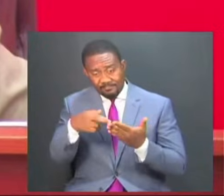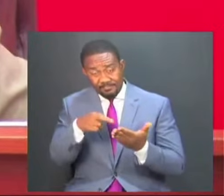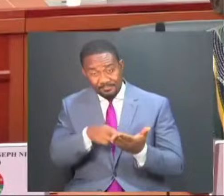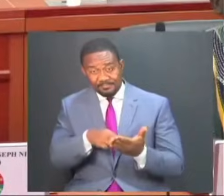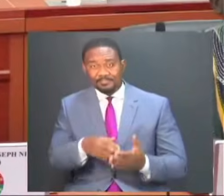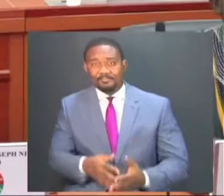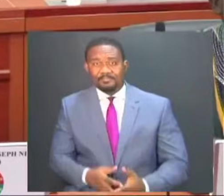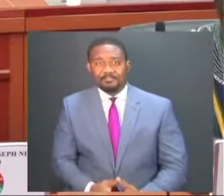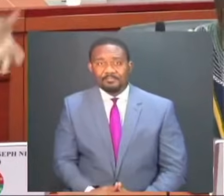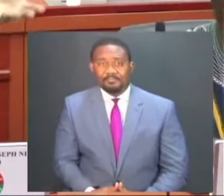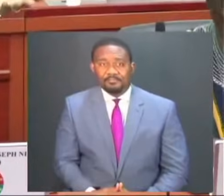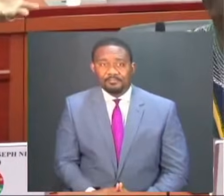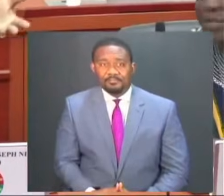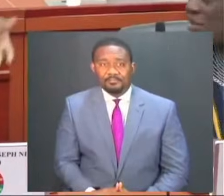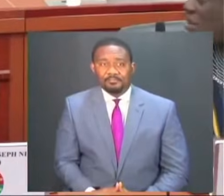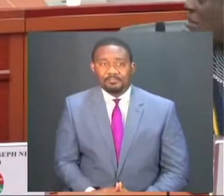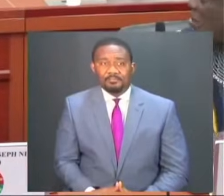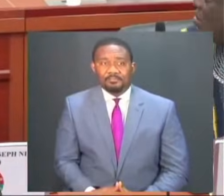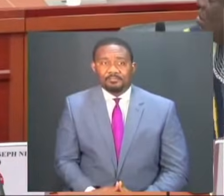reports.